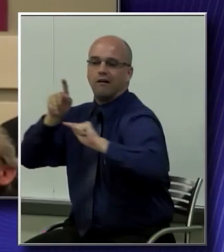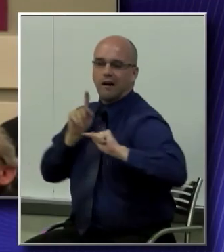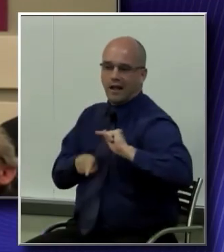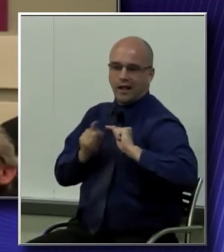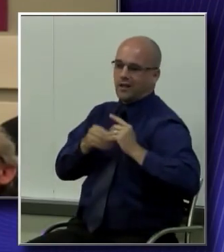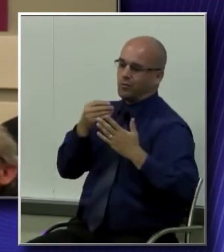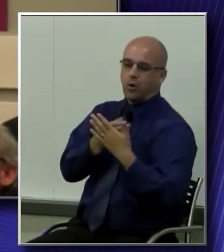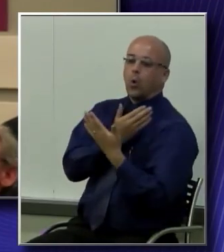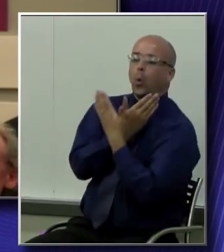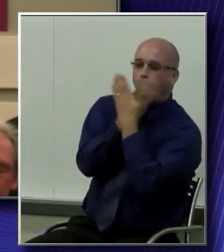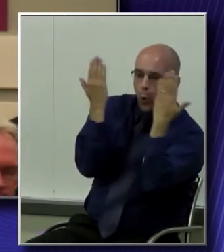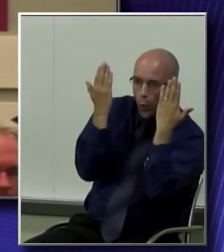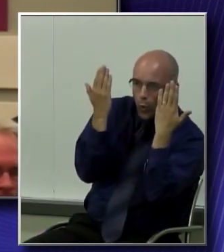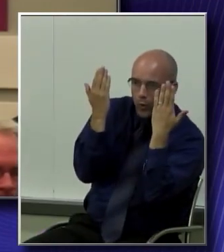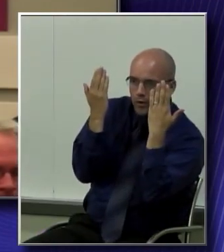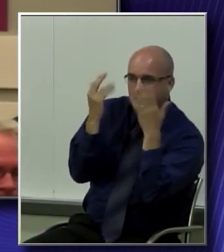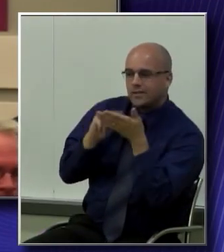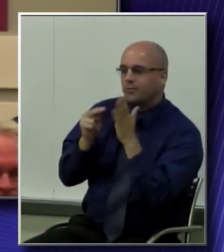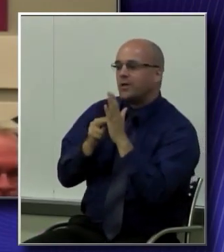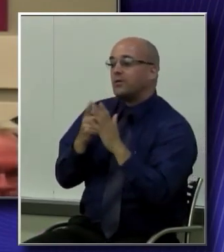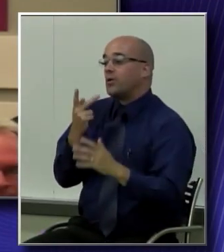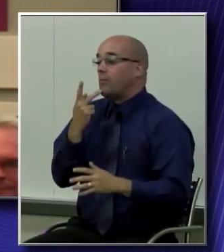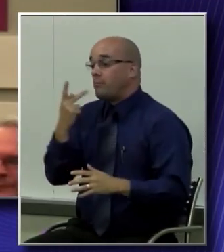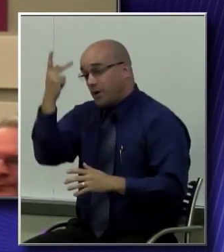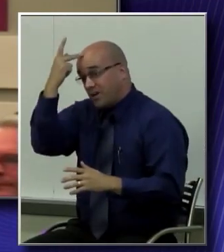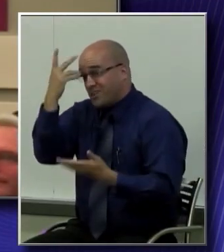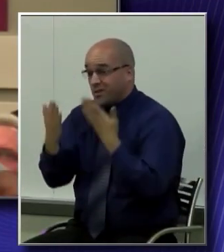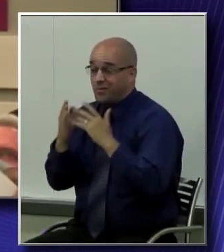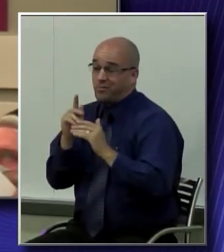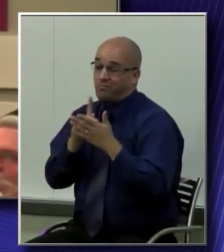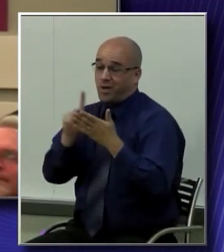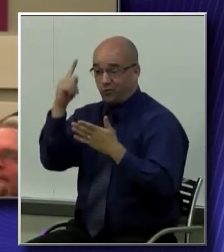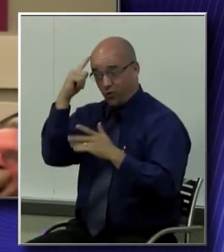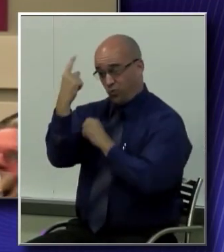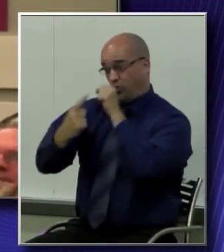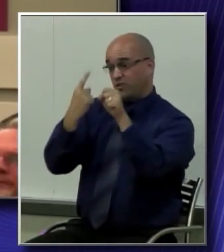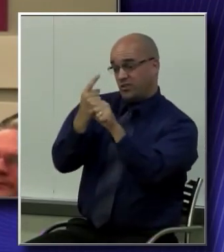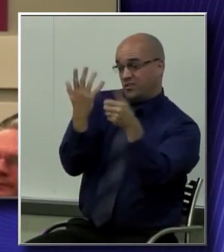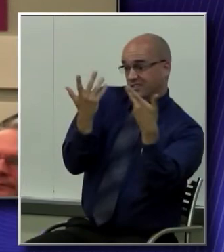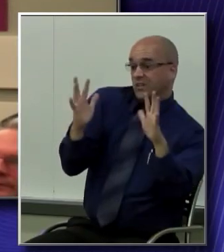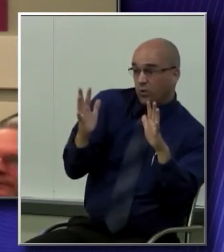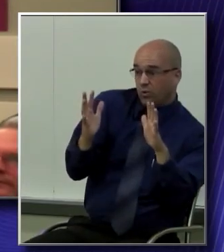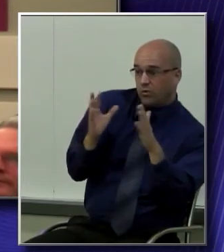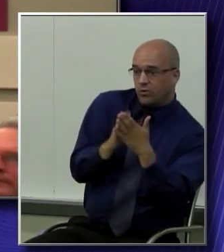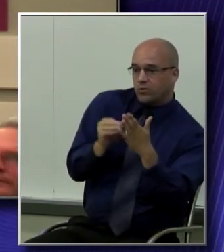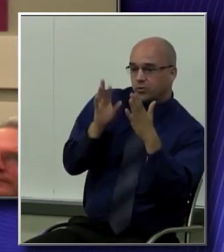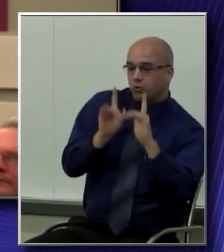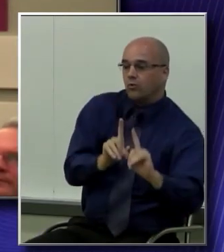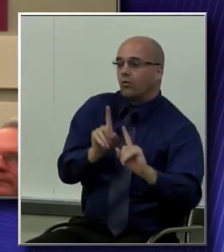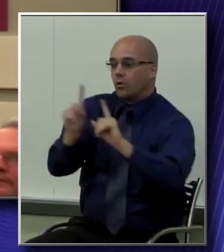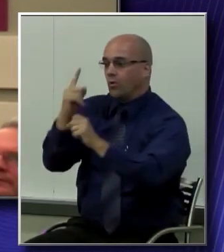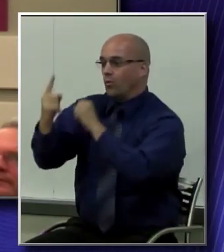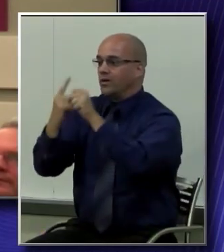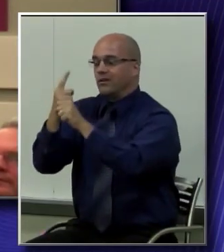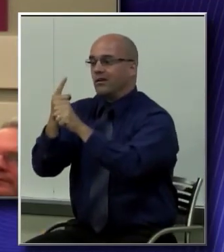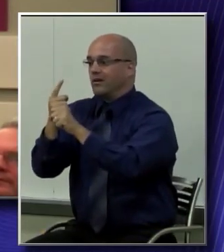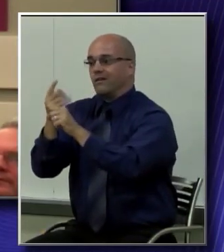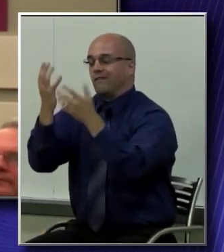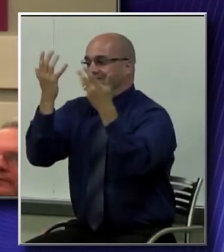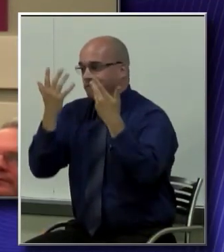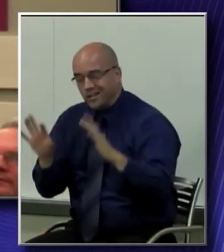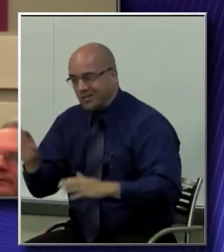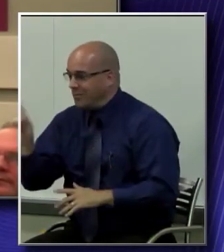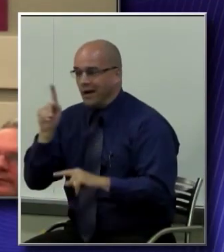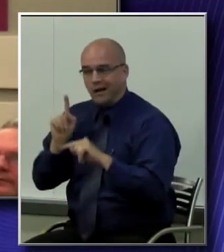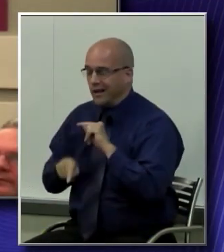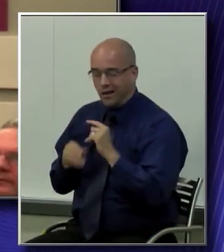who actually have parents who are only able to pay for 1 year to actually find other ways as far as scholarships and ways that the students can be able to come back. Also to be